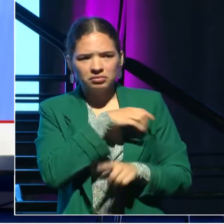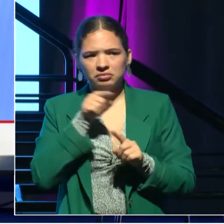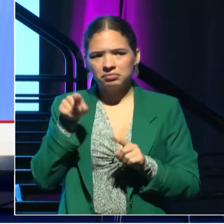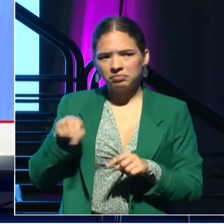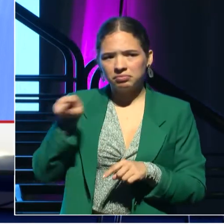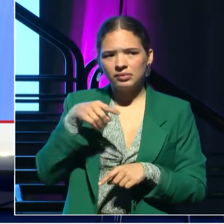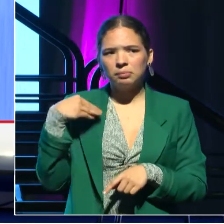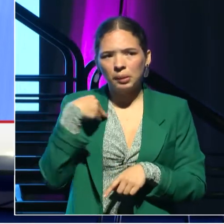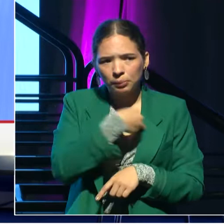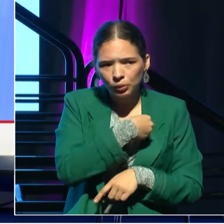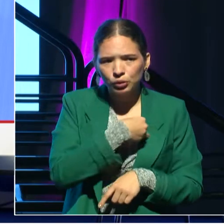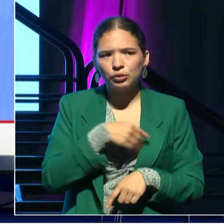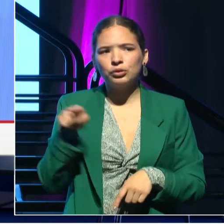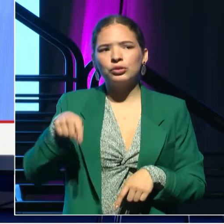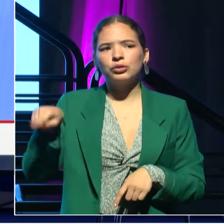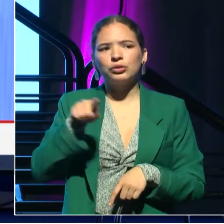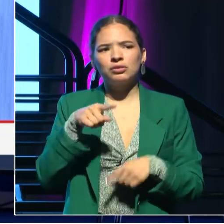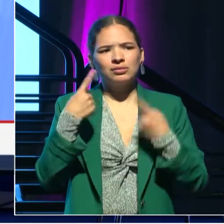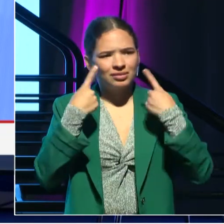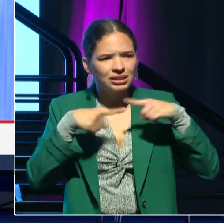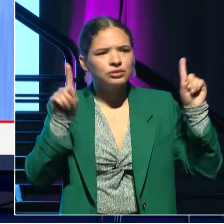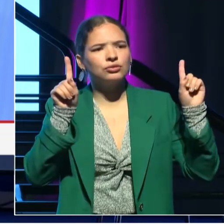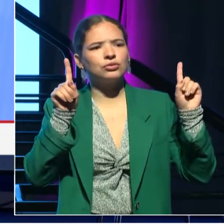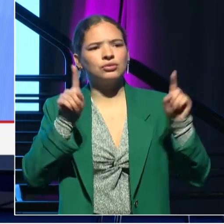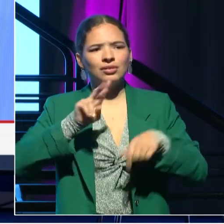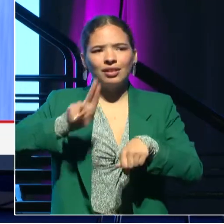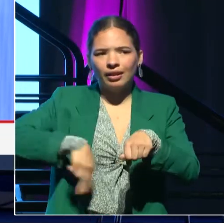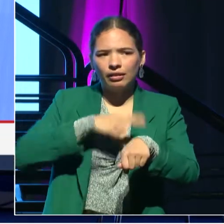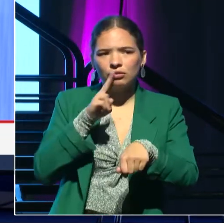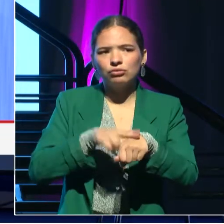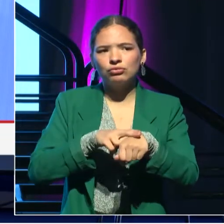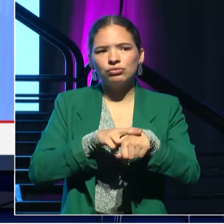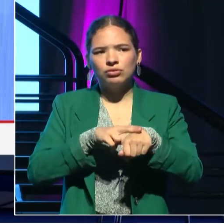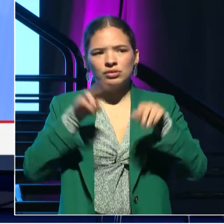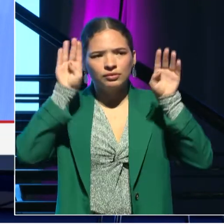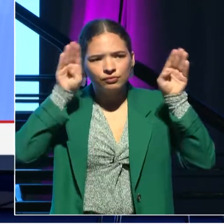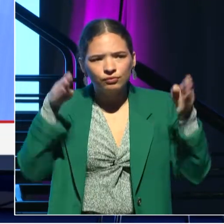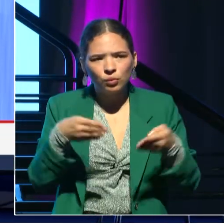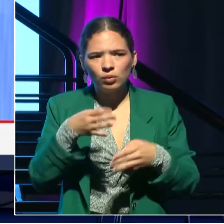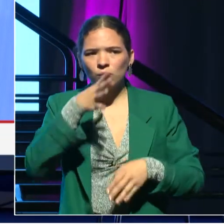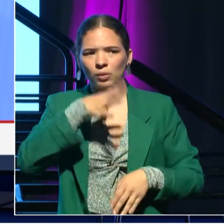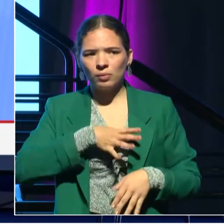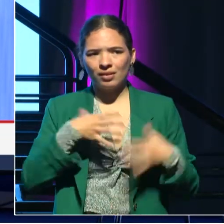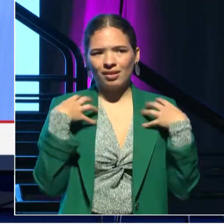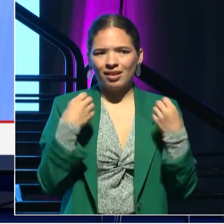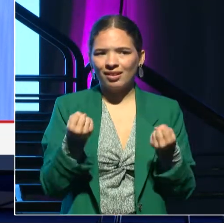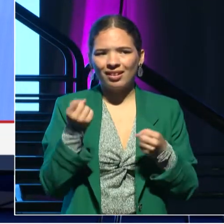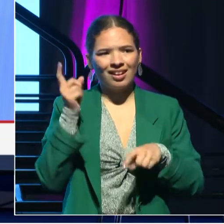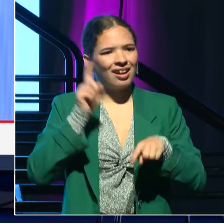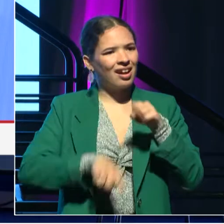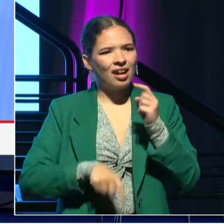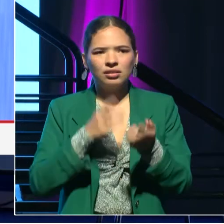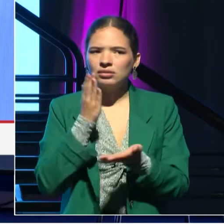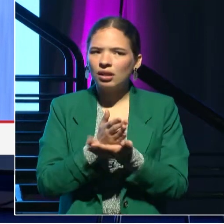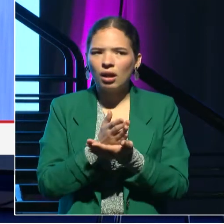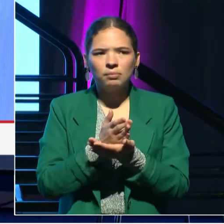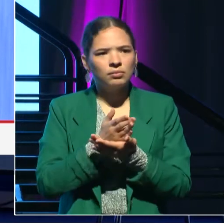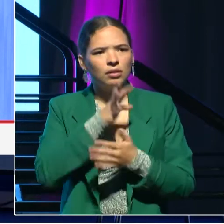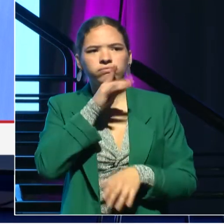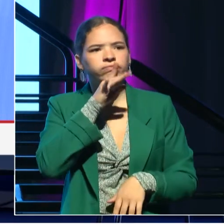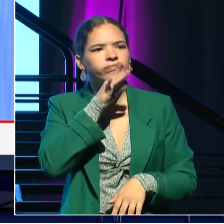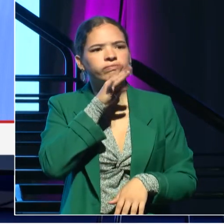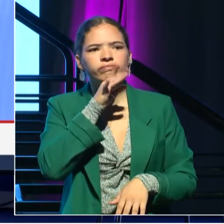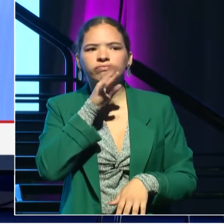moving national packages to focus on women's health, we can't ever stop speaking up. We can't ever stop talking about